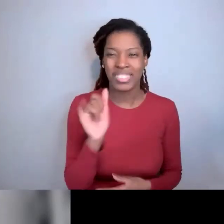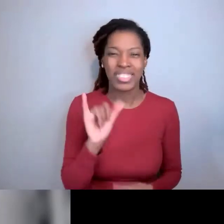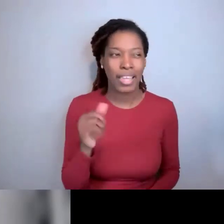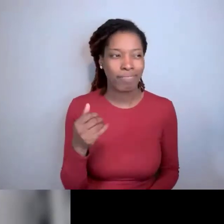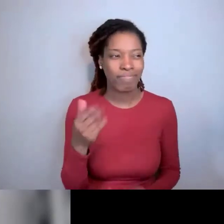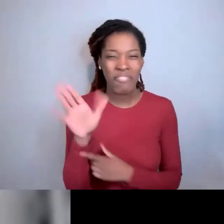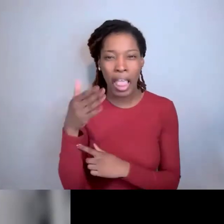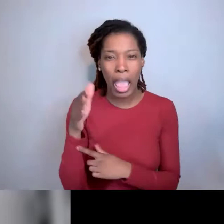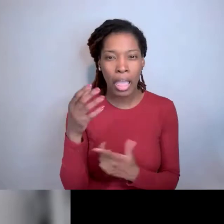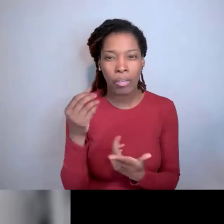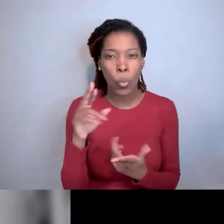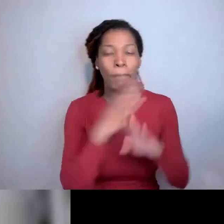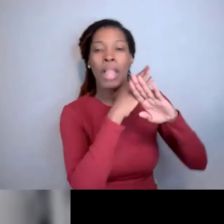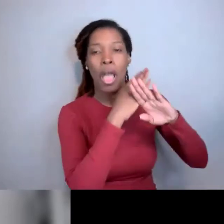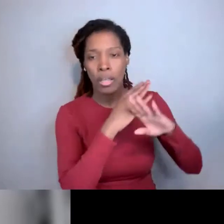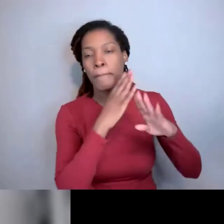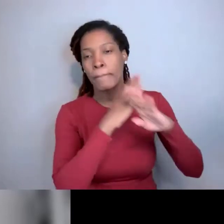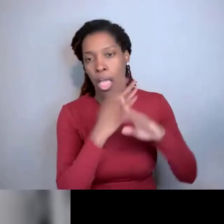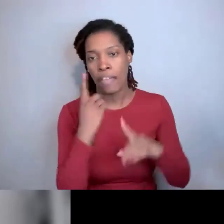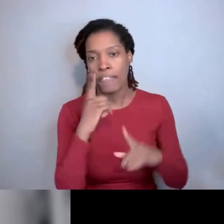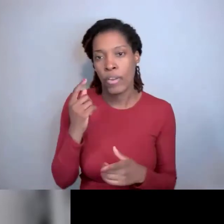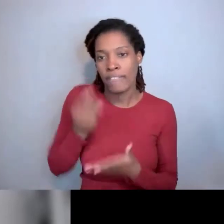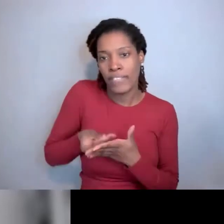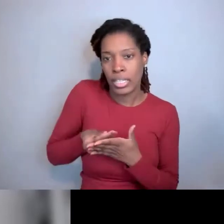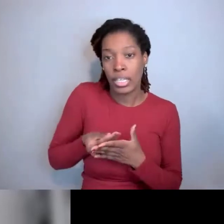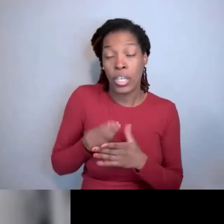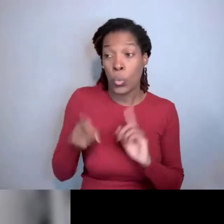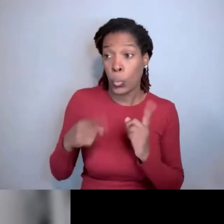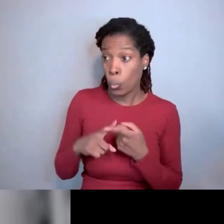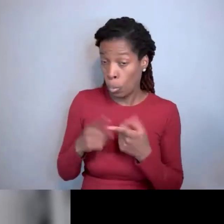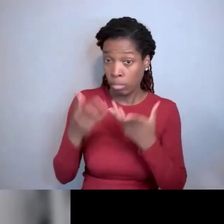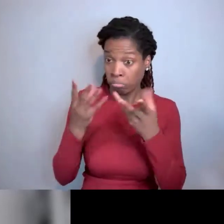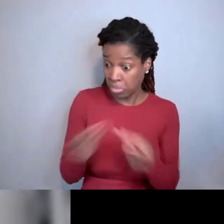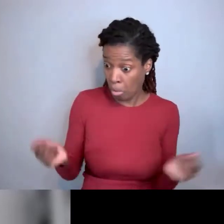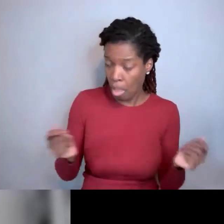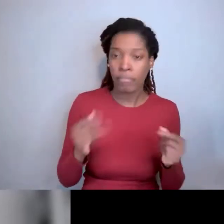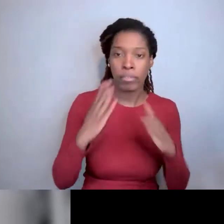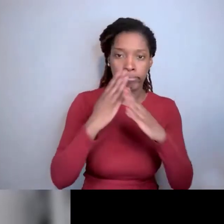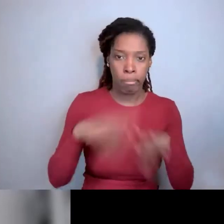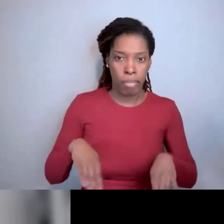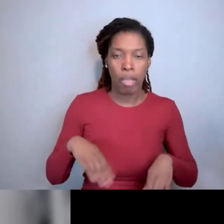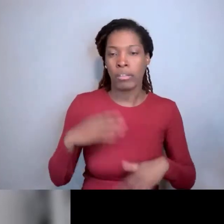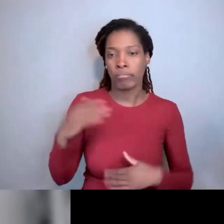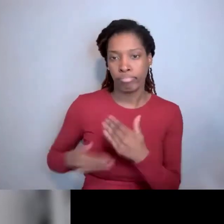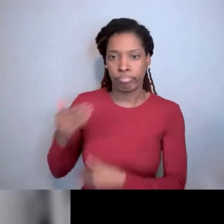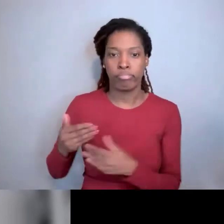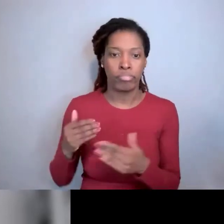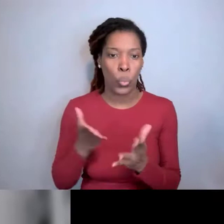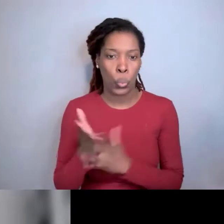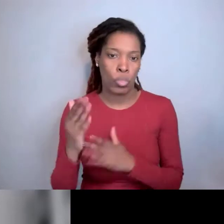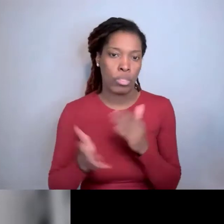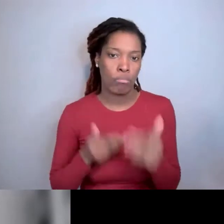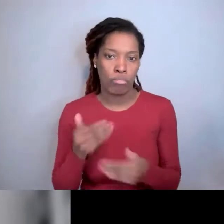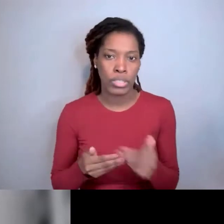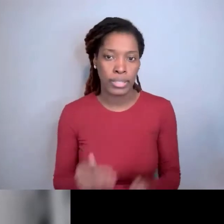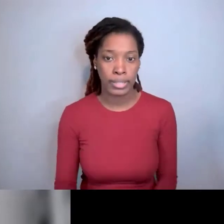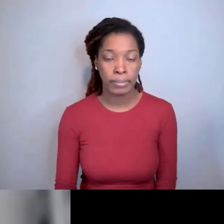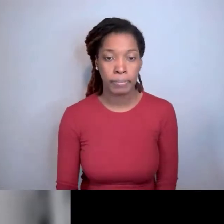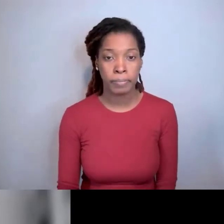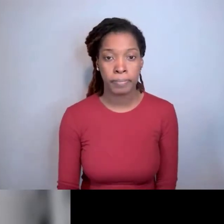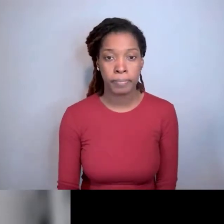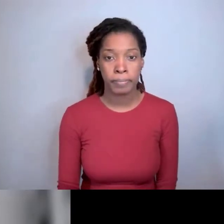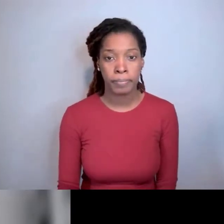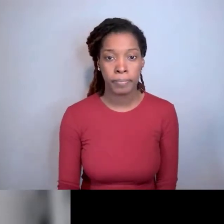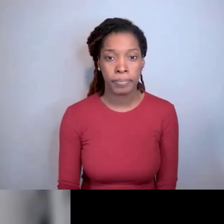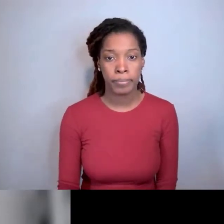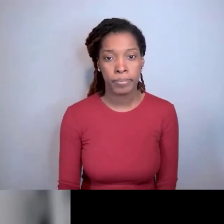funding. And when that code is removed, then it can proceed naturally through the process. So in essence,